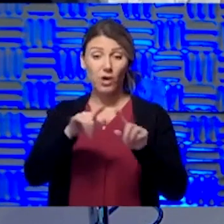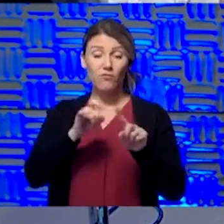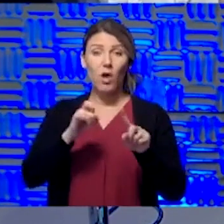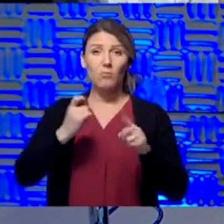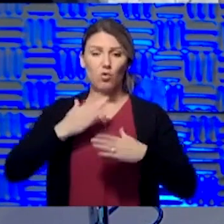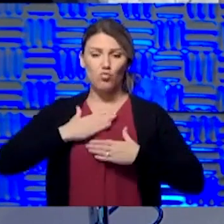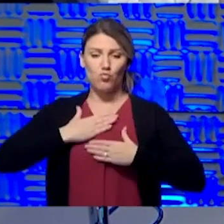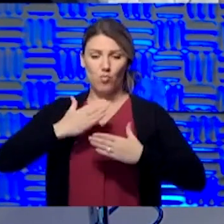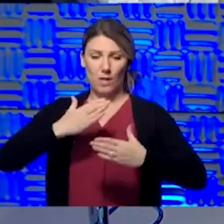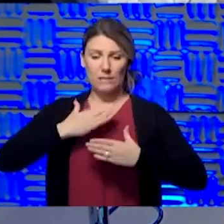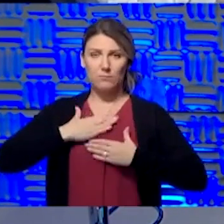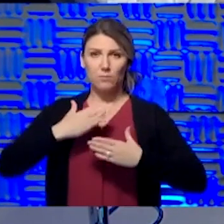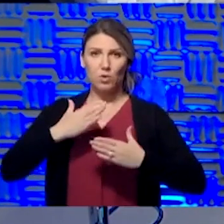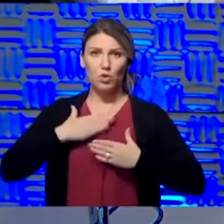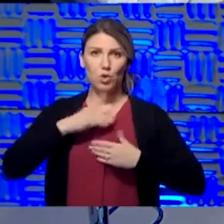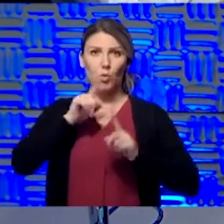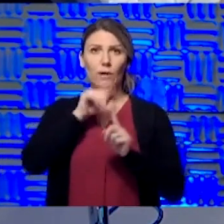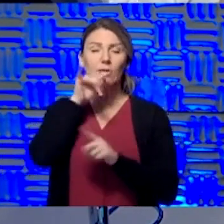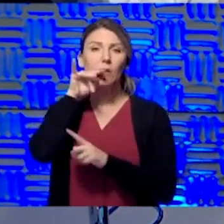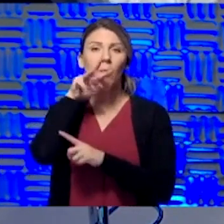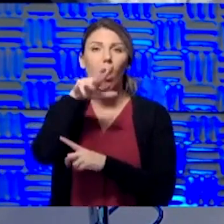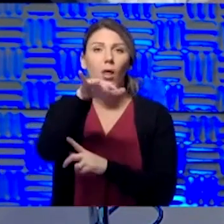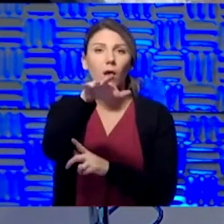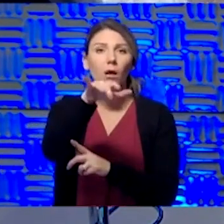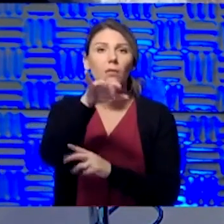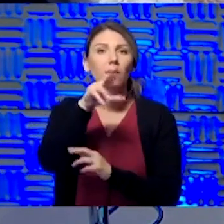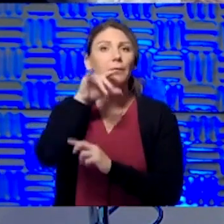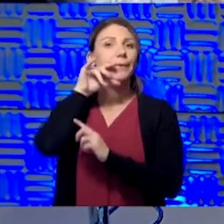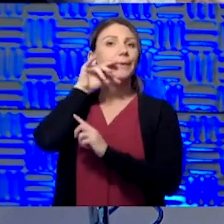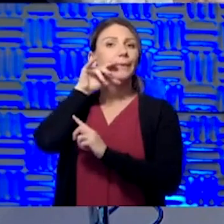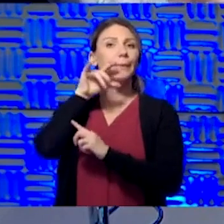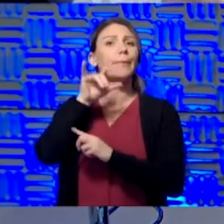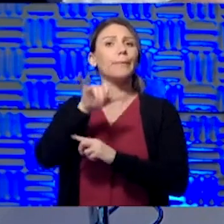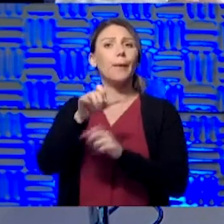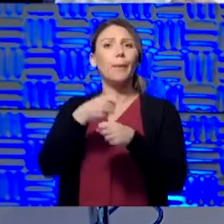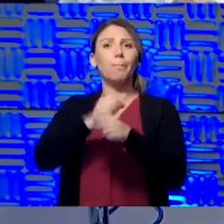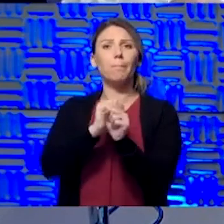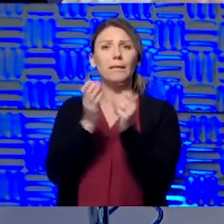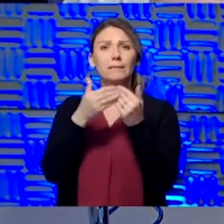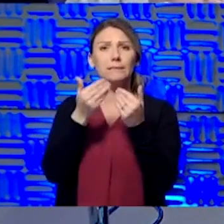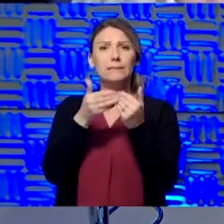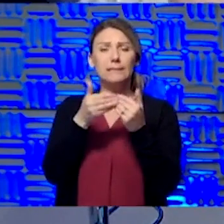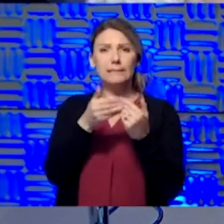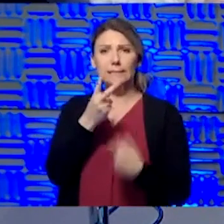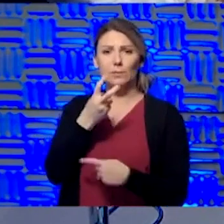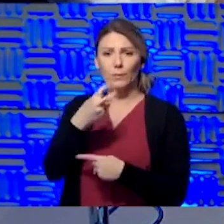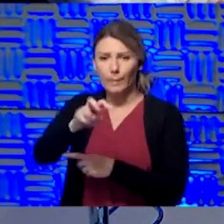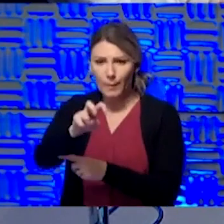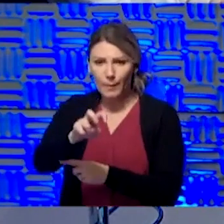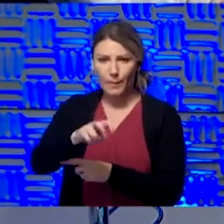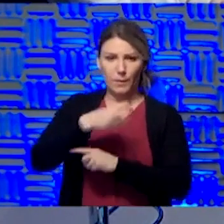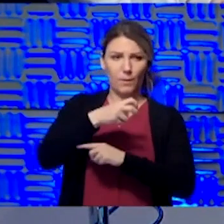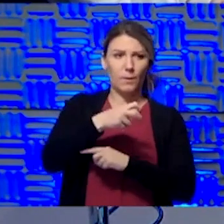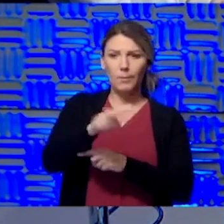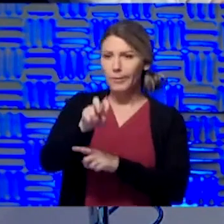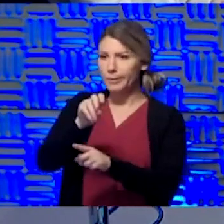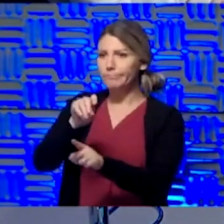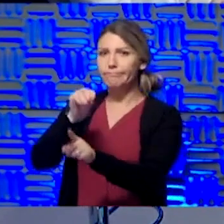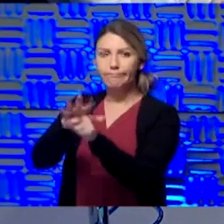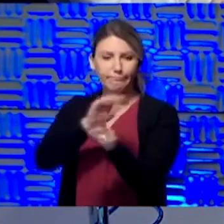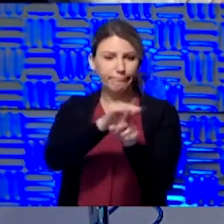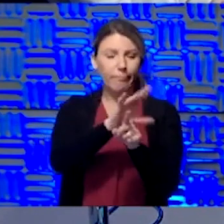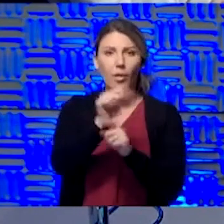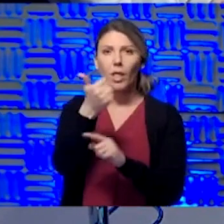respirable, those particles which we breathe out and in, which is what makes it so easy to transmit from one to another. But I know you've been treating some patients,